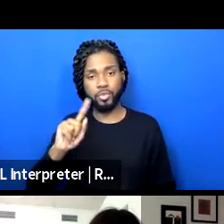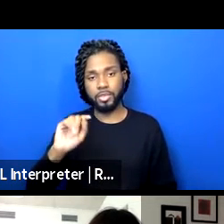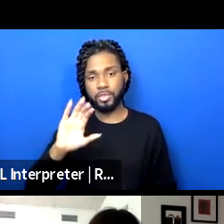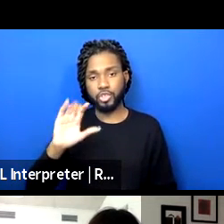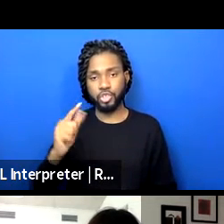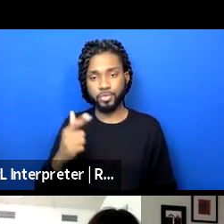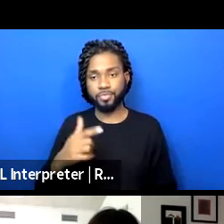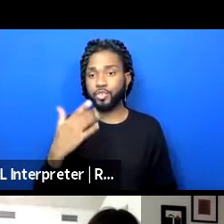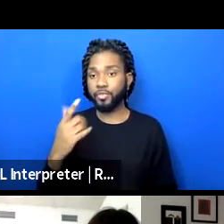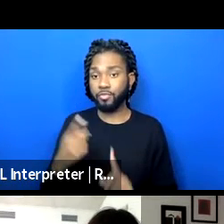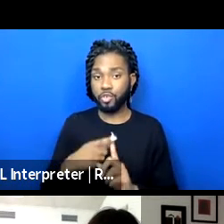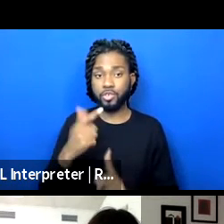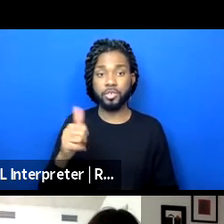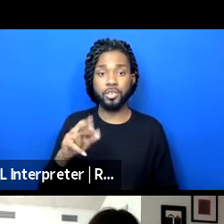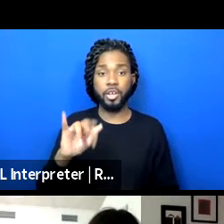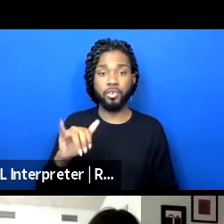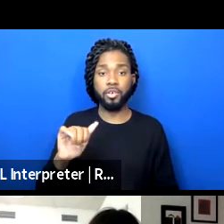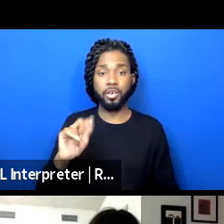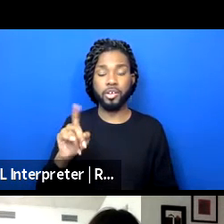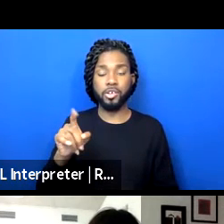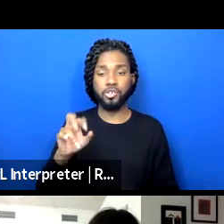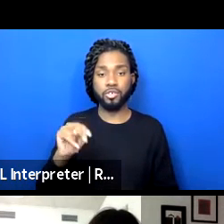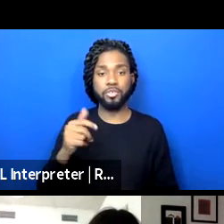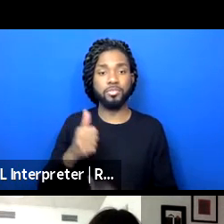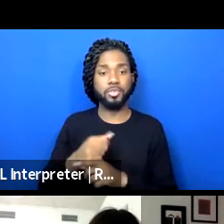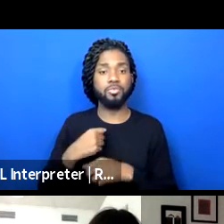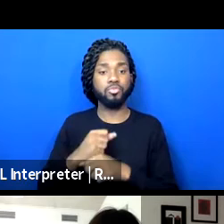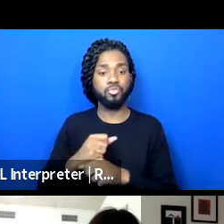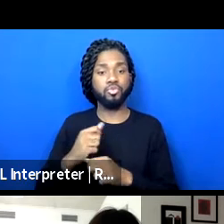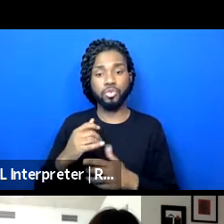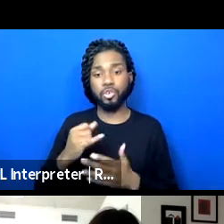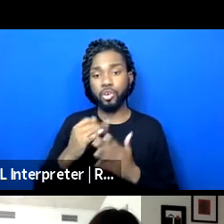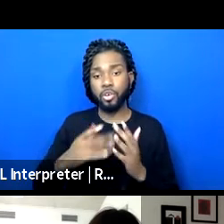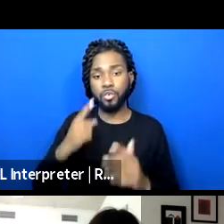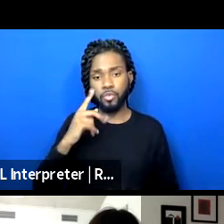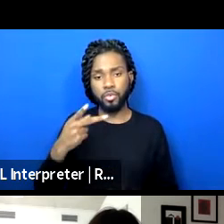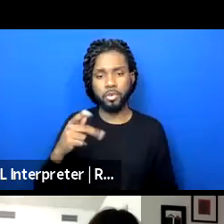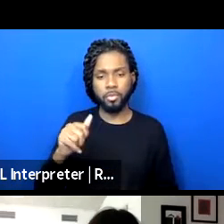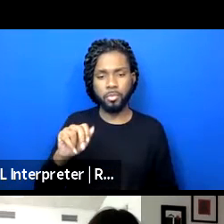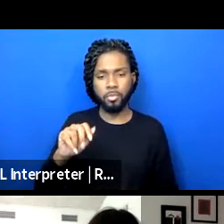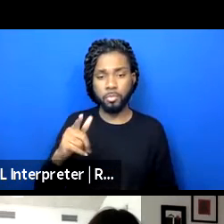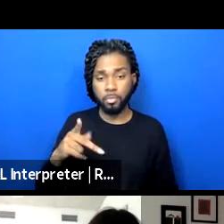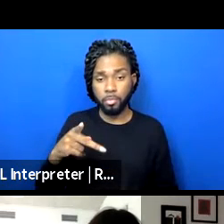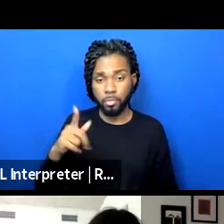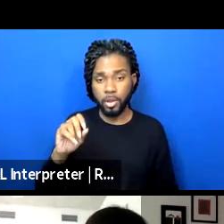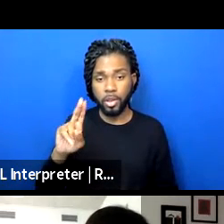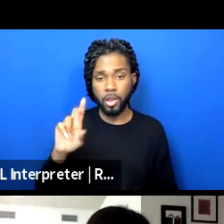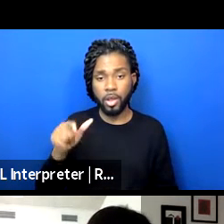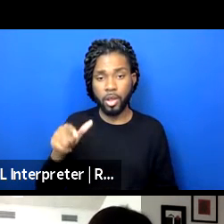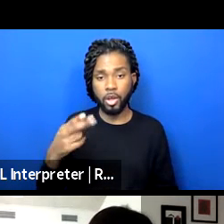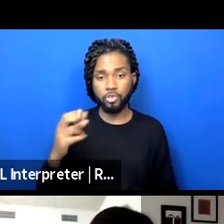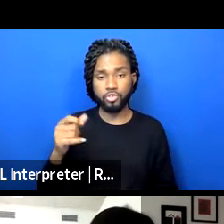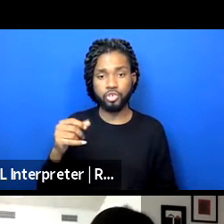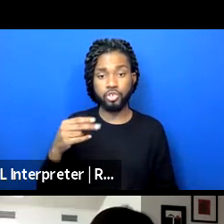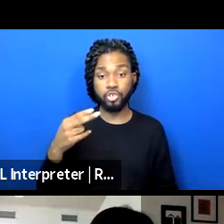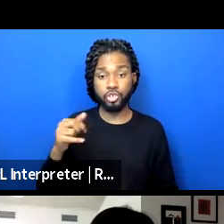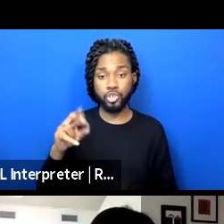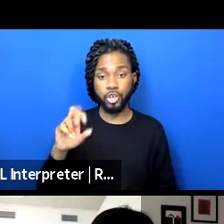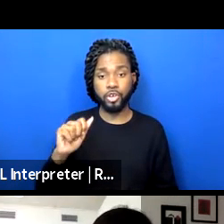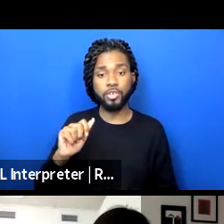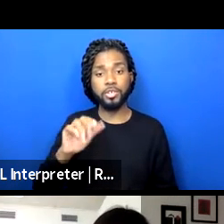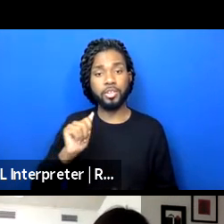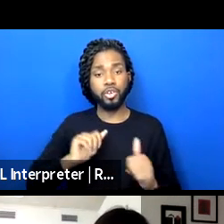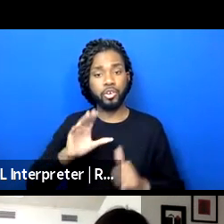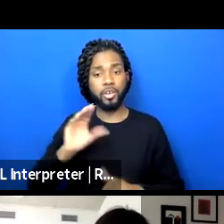Gary Anderson is the producing artistic director of Plowshares Theater Company in Detroit, Michigan. He will go first, followed